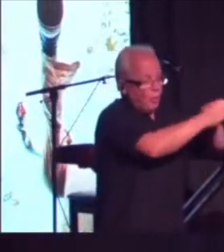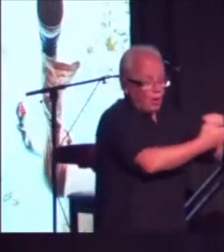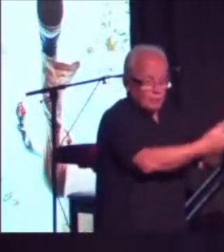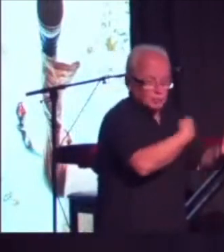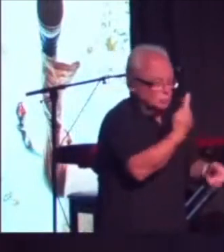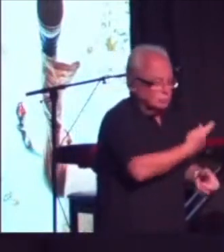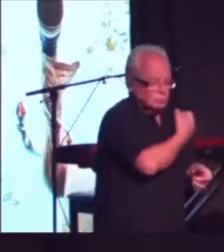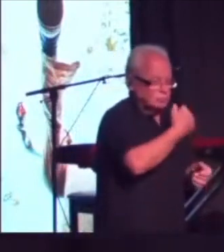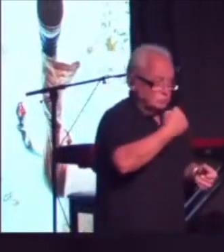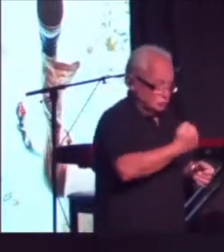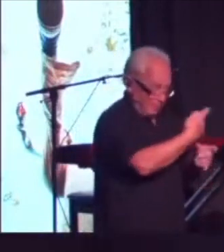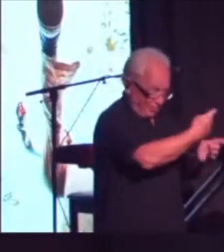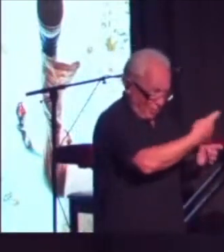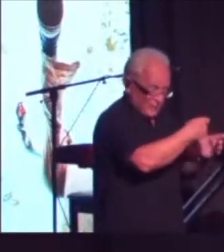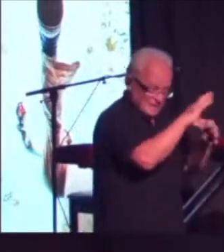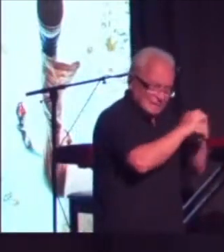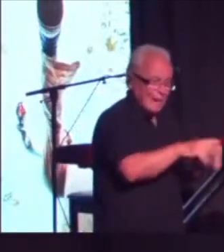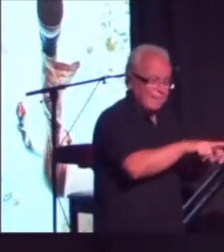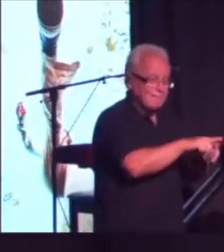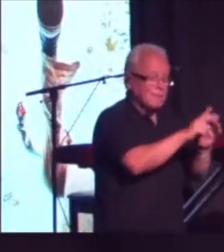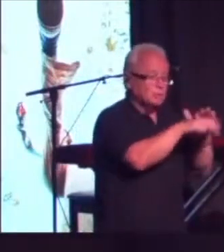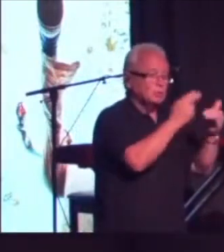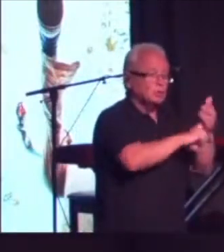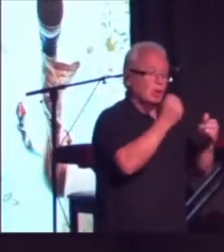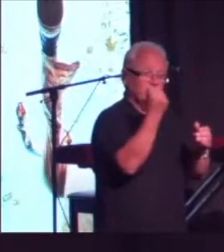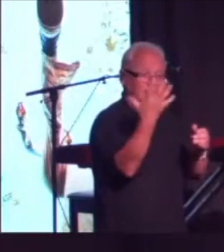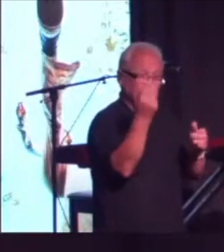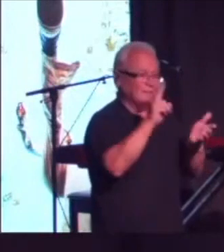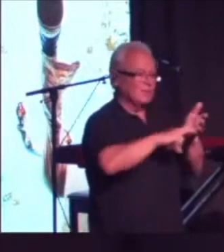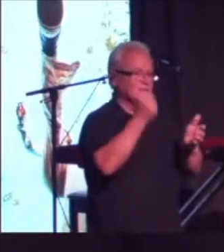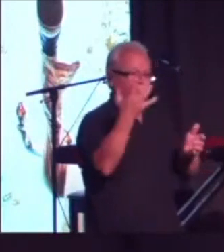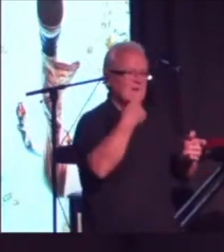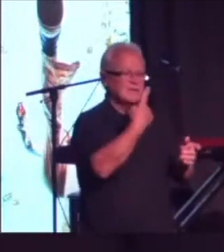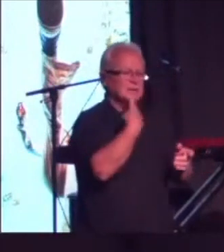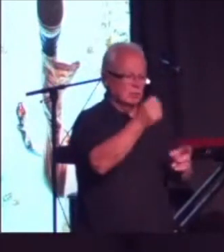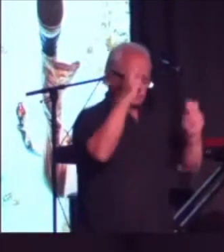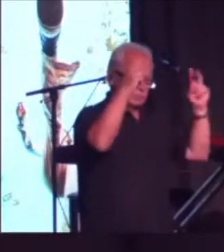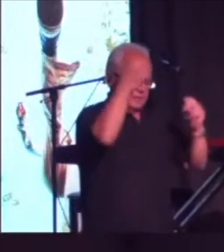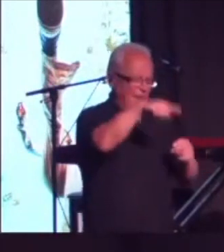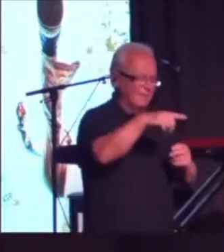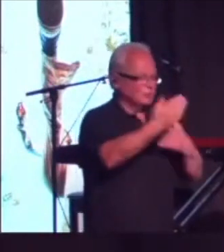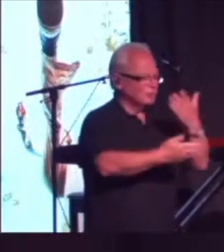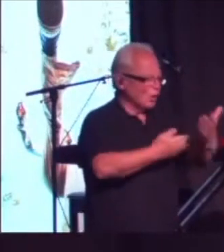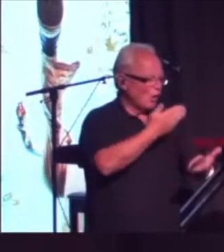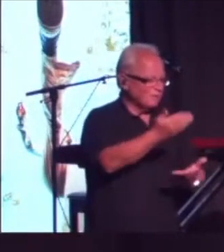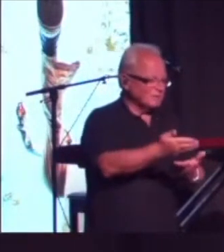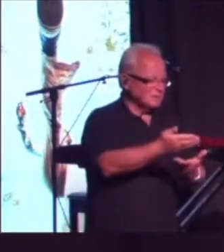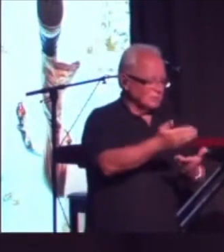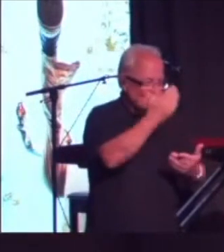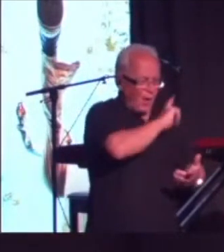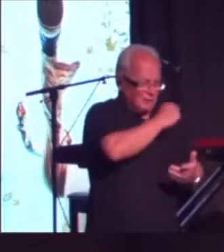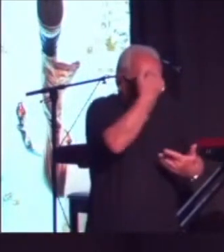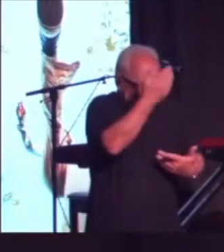he makes this wonderful statement in John 15, 15. He says, no longer do I call you servants, for the servant does not know what his master is doing. But I